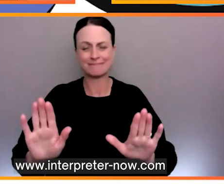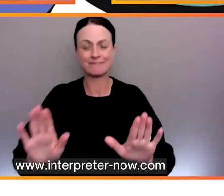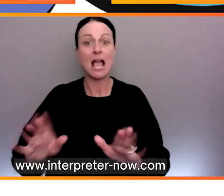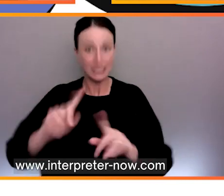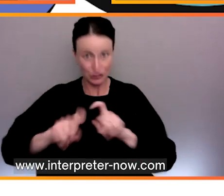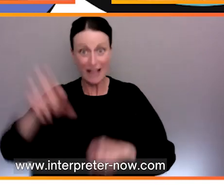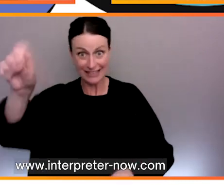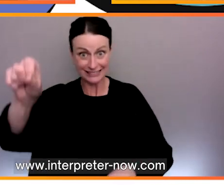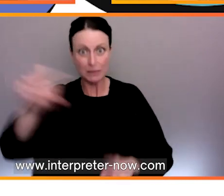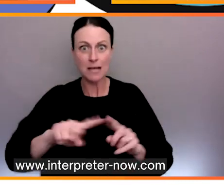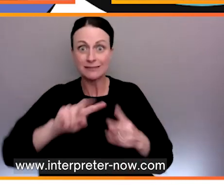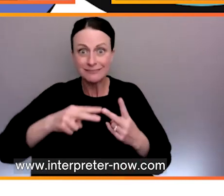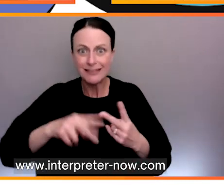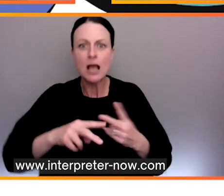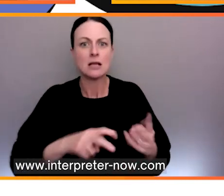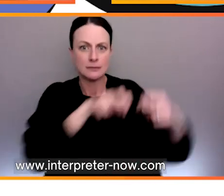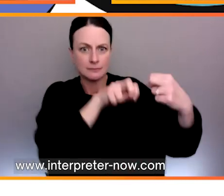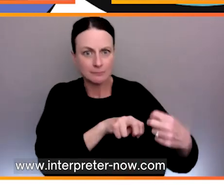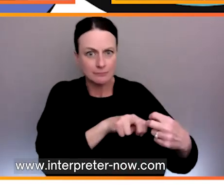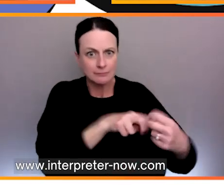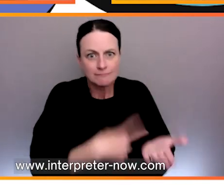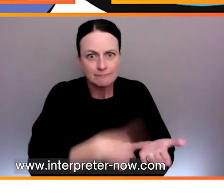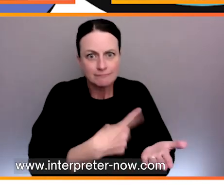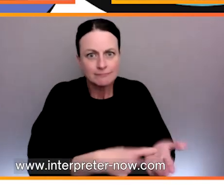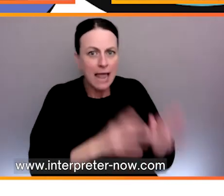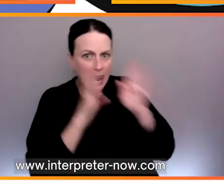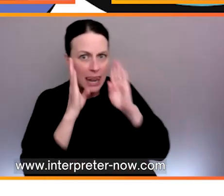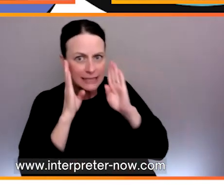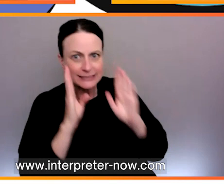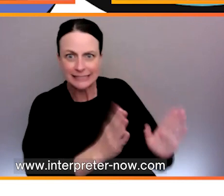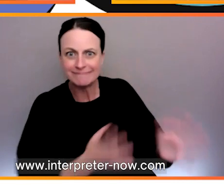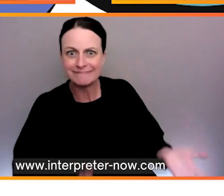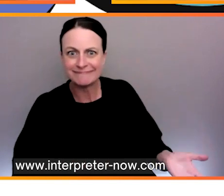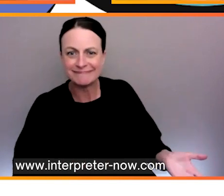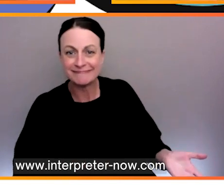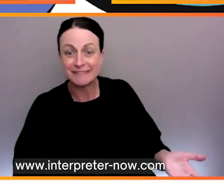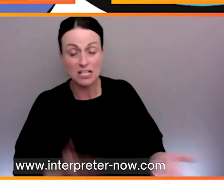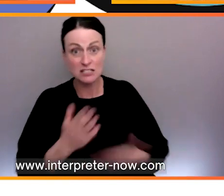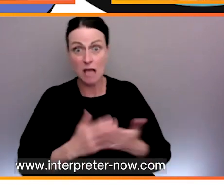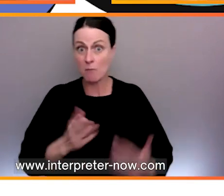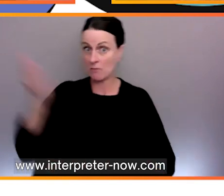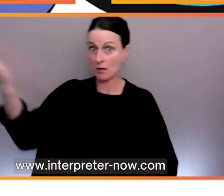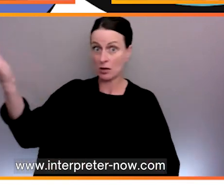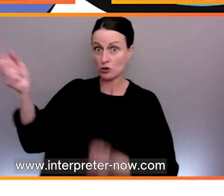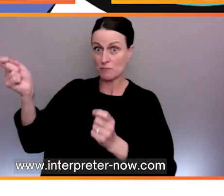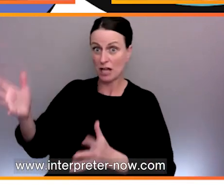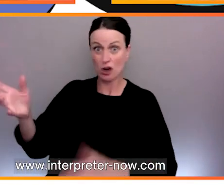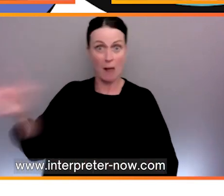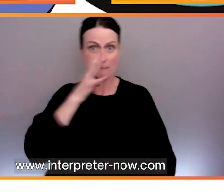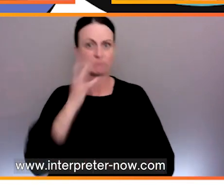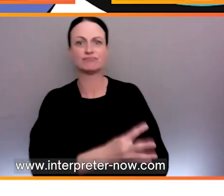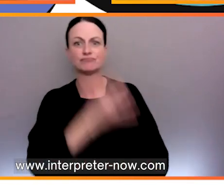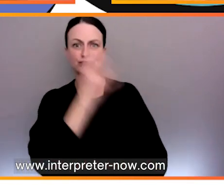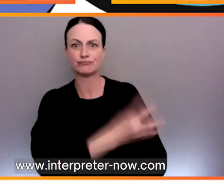been ignoring, those have taken root. And now you've got a real problem on your hands. So I think just